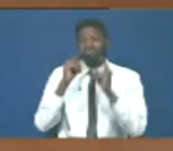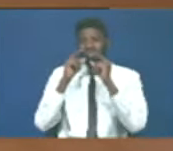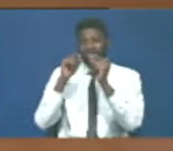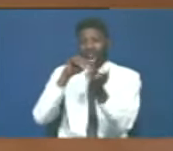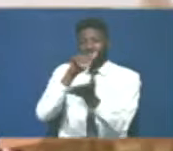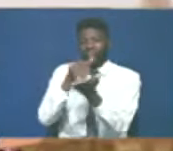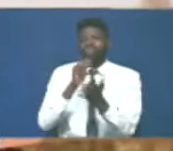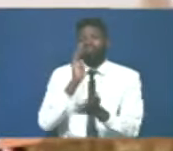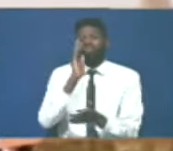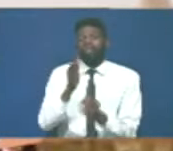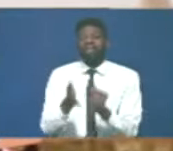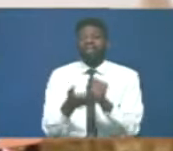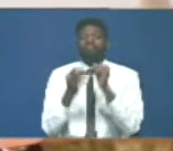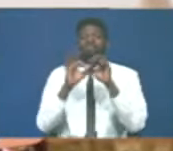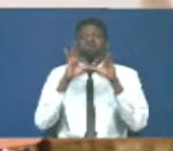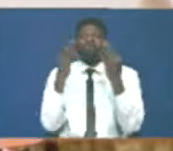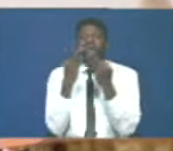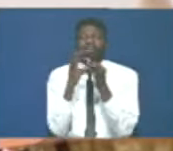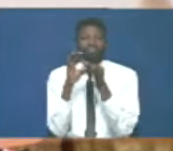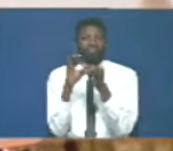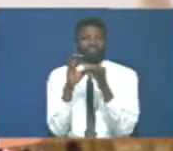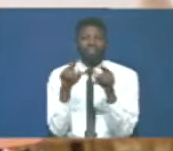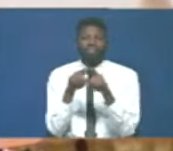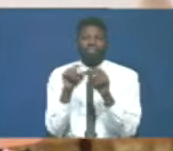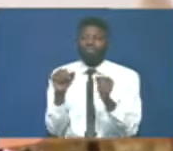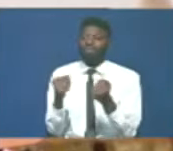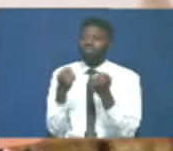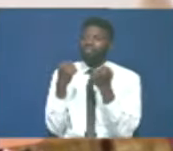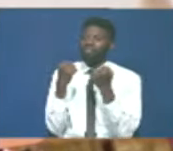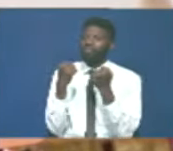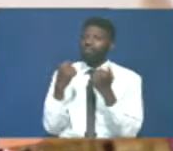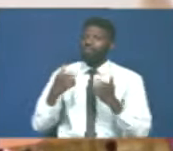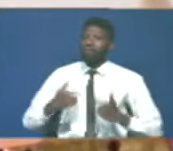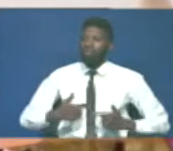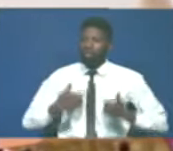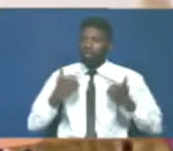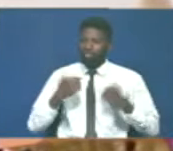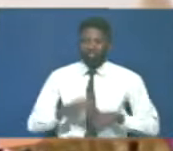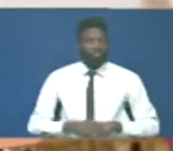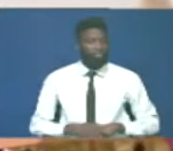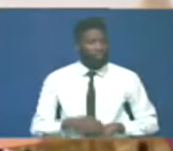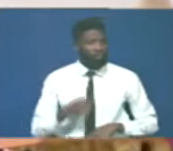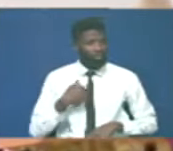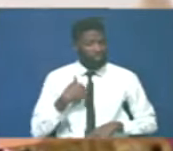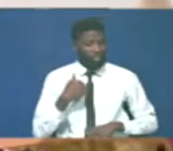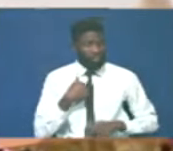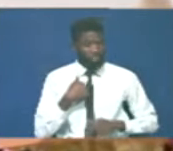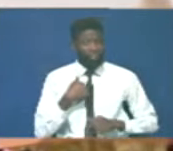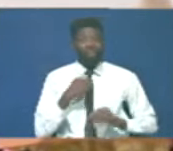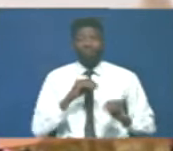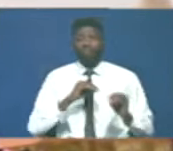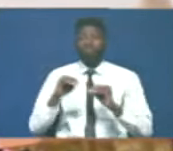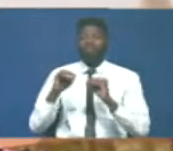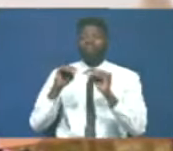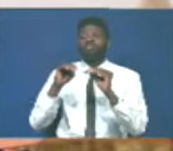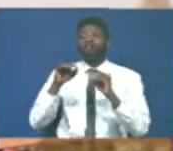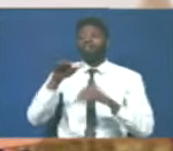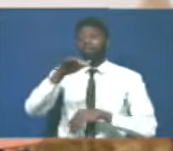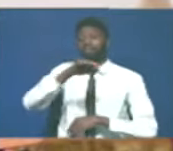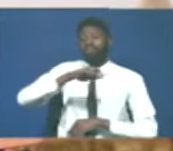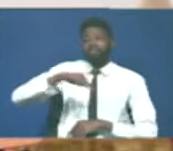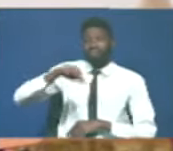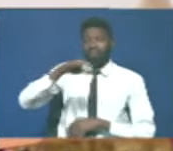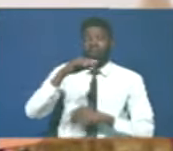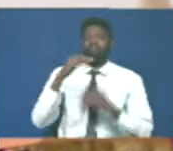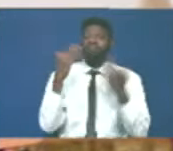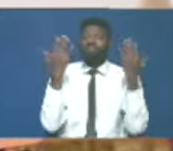save lives. I have been moving around Meru County with my Okorea program. That is Okorea Kanaka Meru,